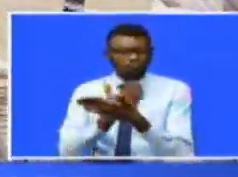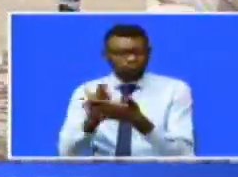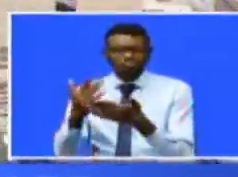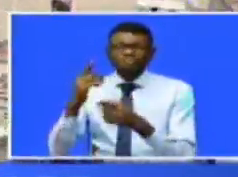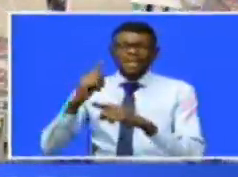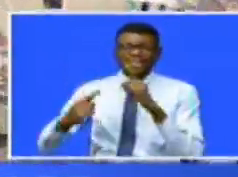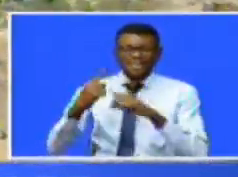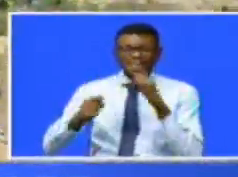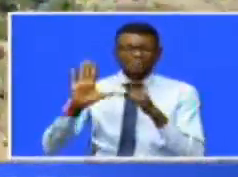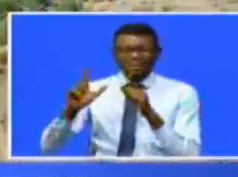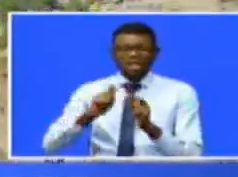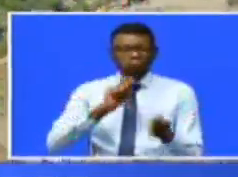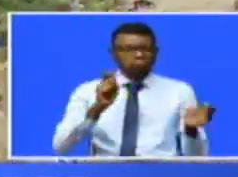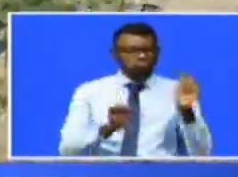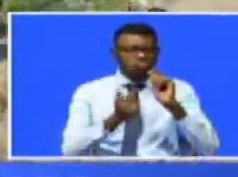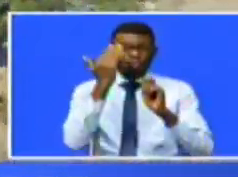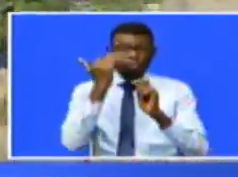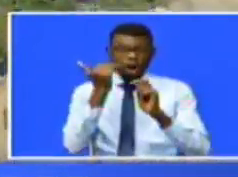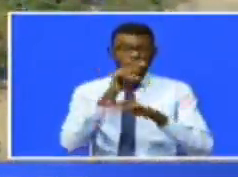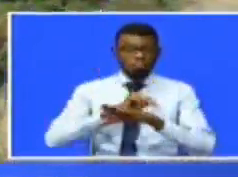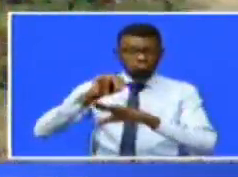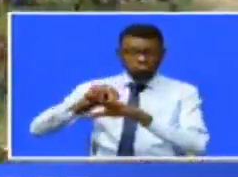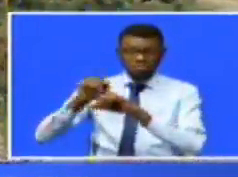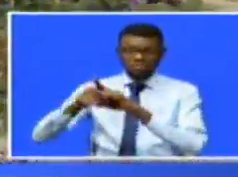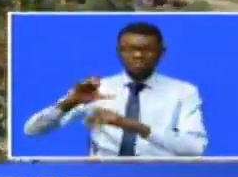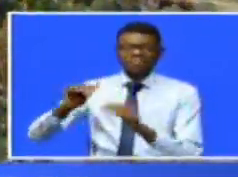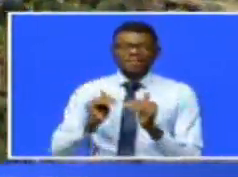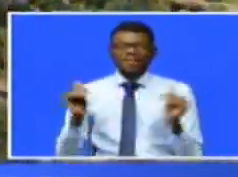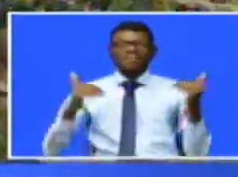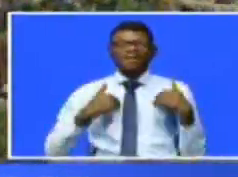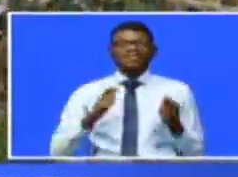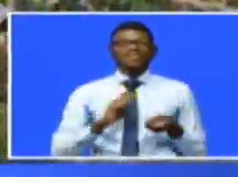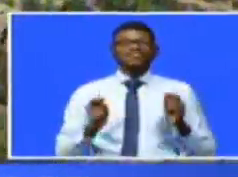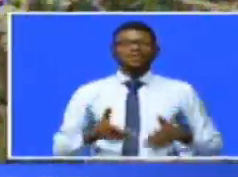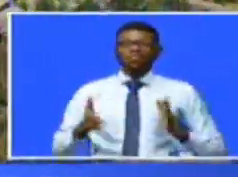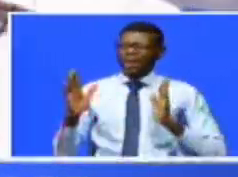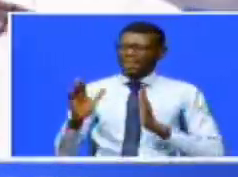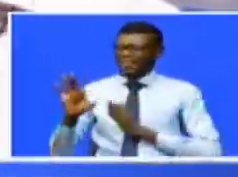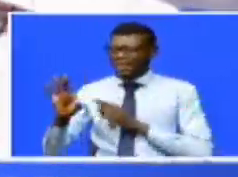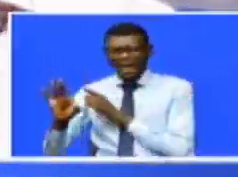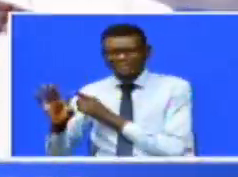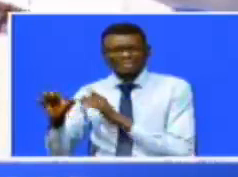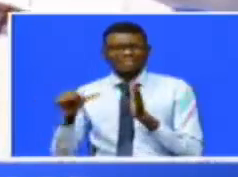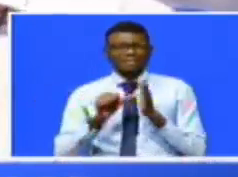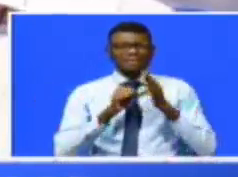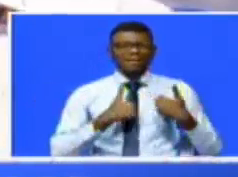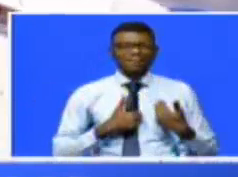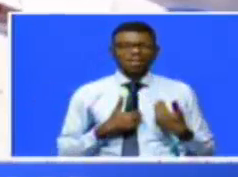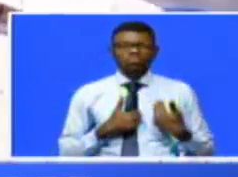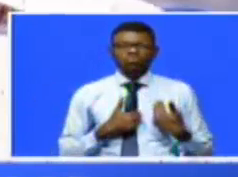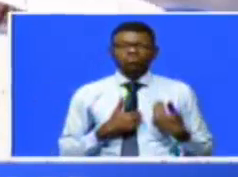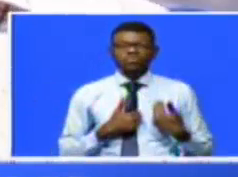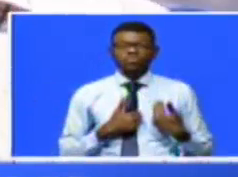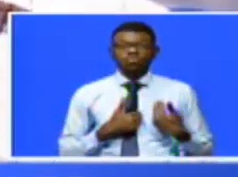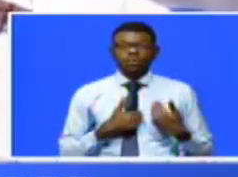5 years due to the changing dynamics at both the national and county level. The third formula is proving a hard sell. The only way to get things